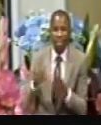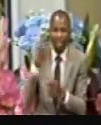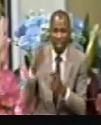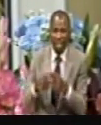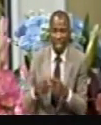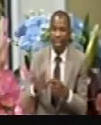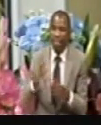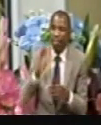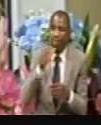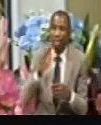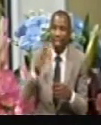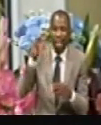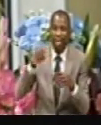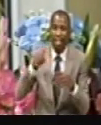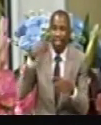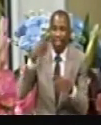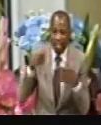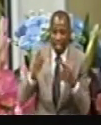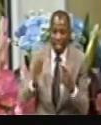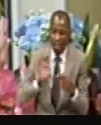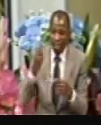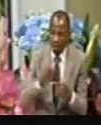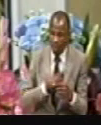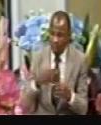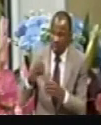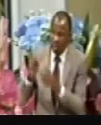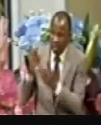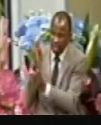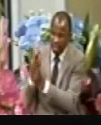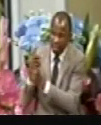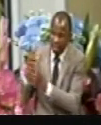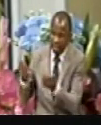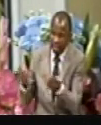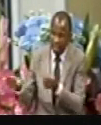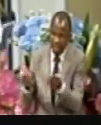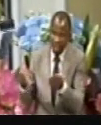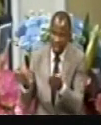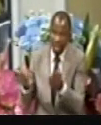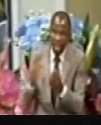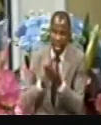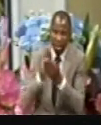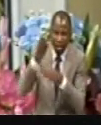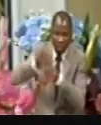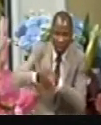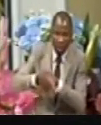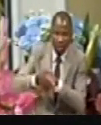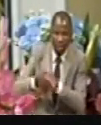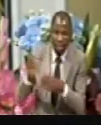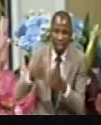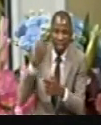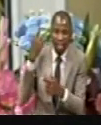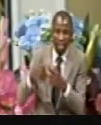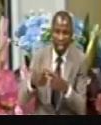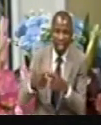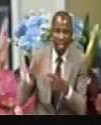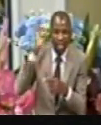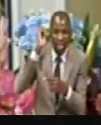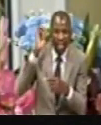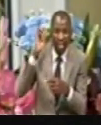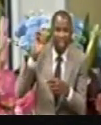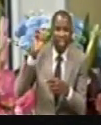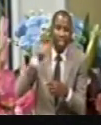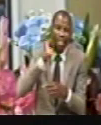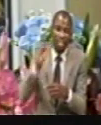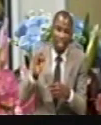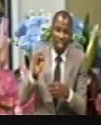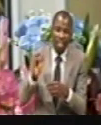as we came back, my mother said she wants to keep the car and then let us cross the road and go to the house. So my sister now crossed, leaving me